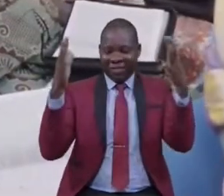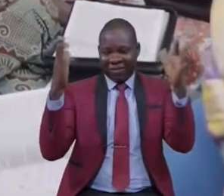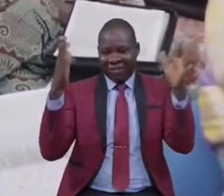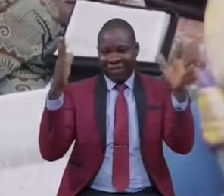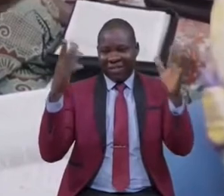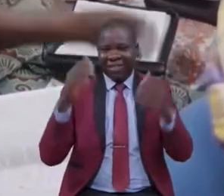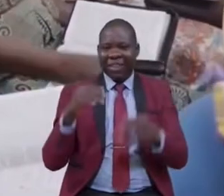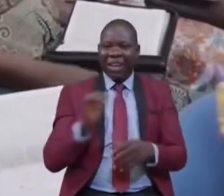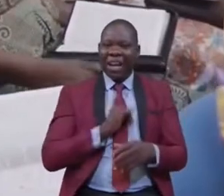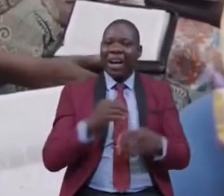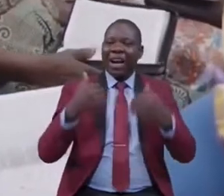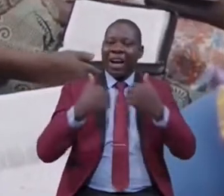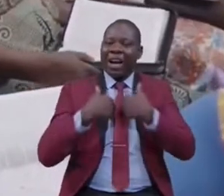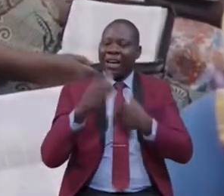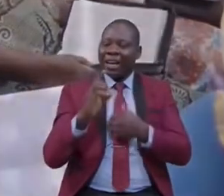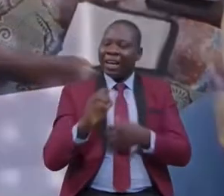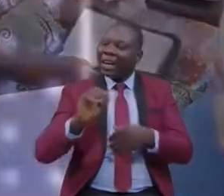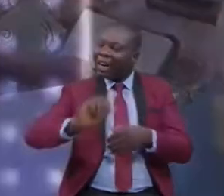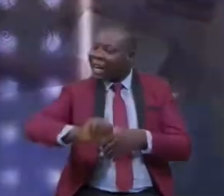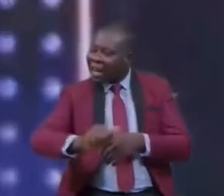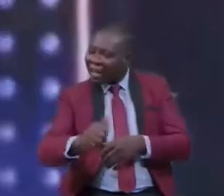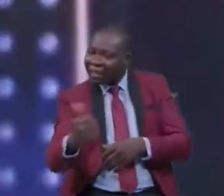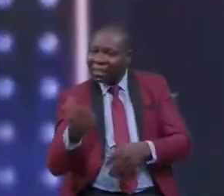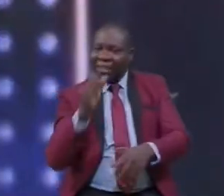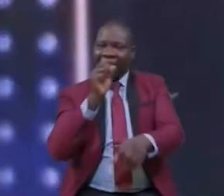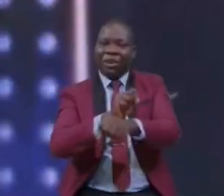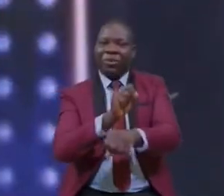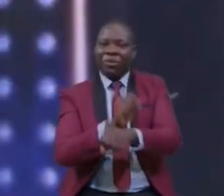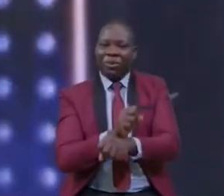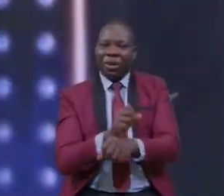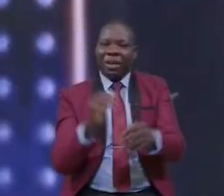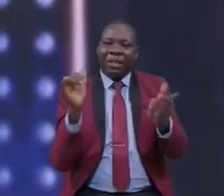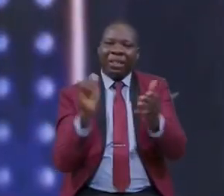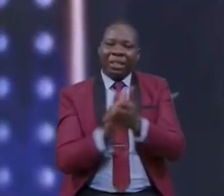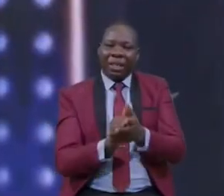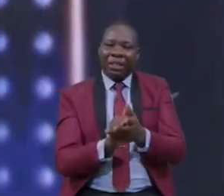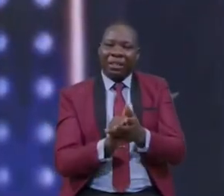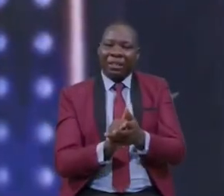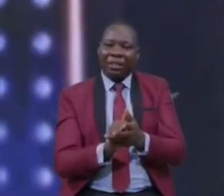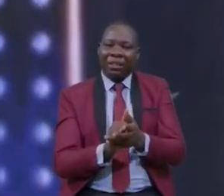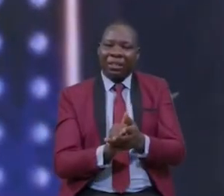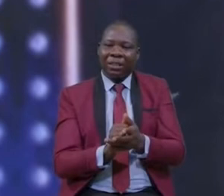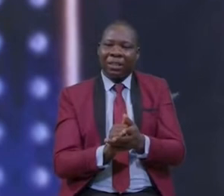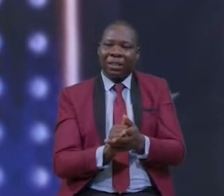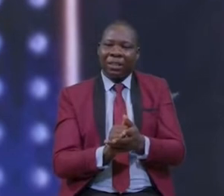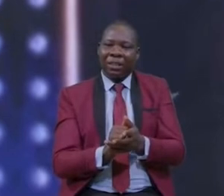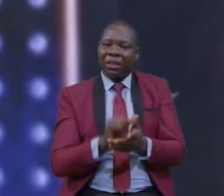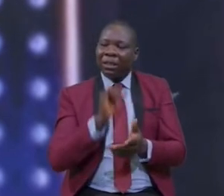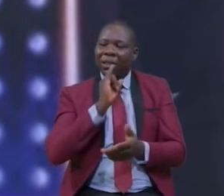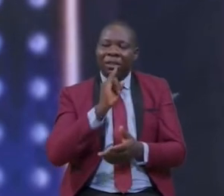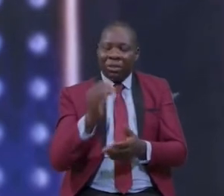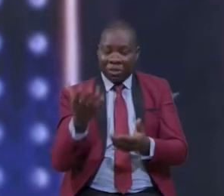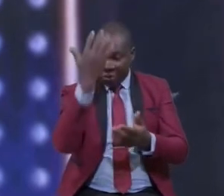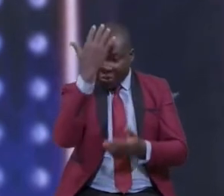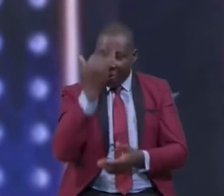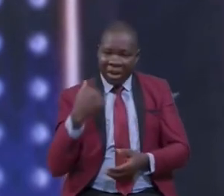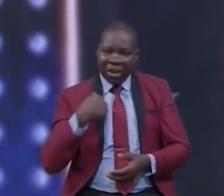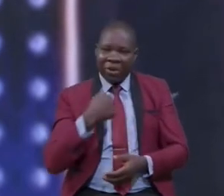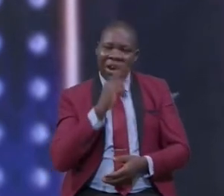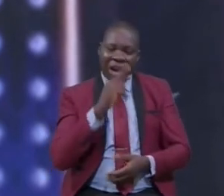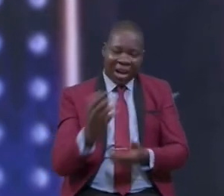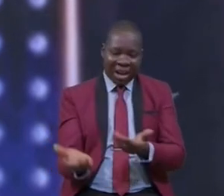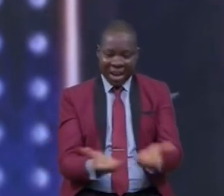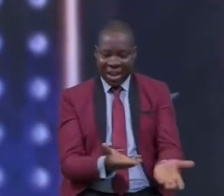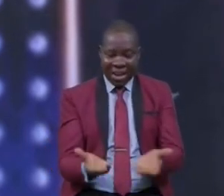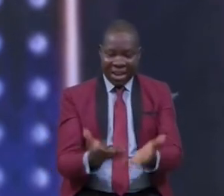I had an assignment. That's the assignment. That's why we're here now. Amen.